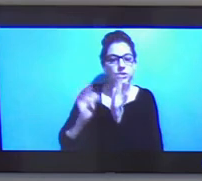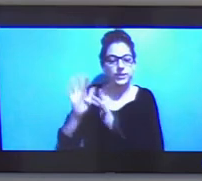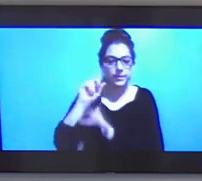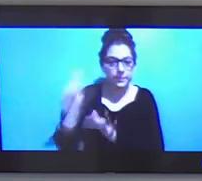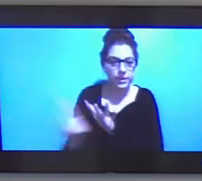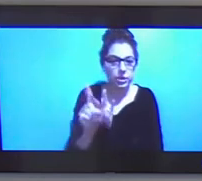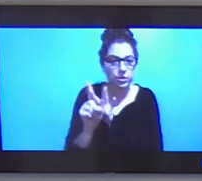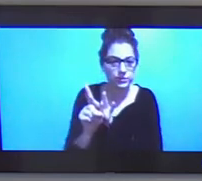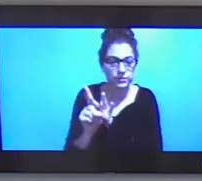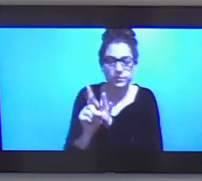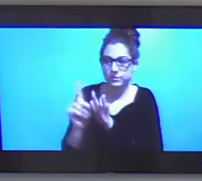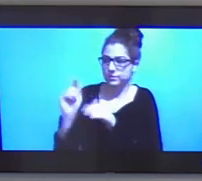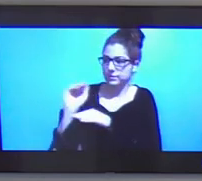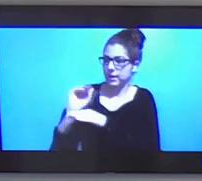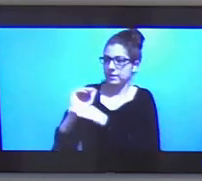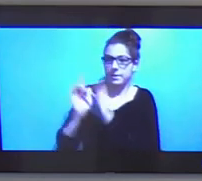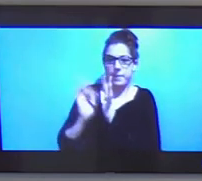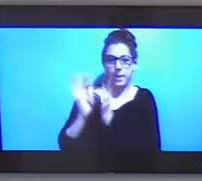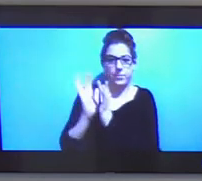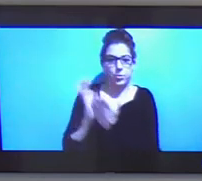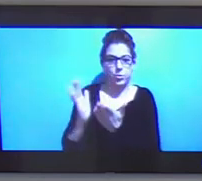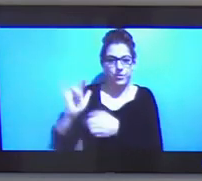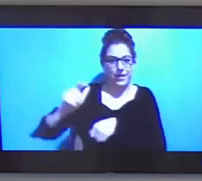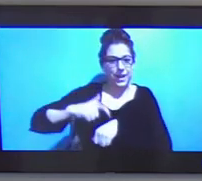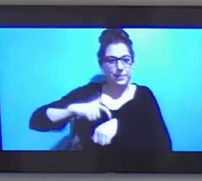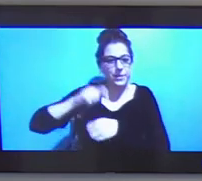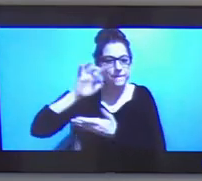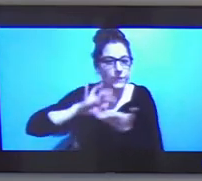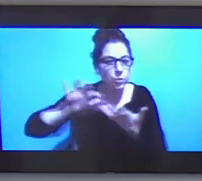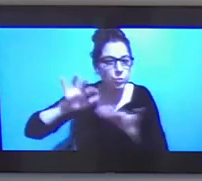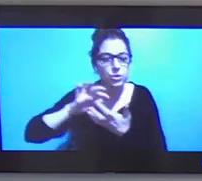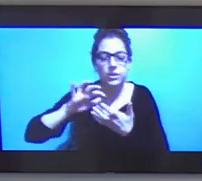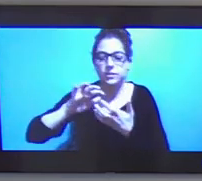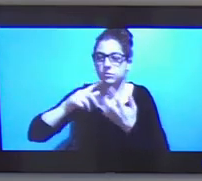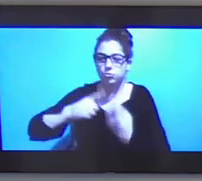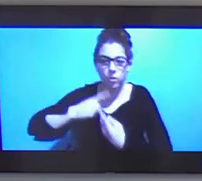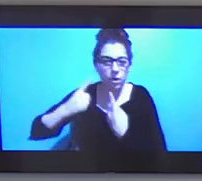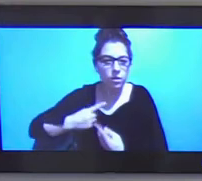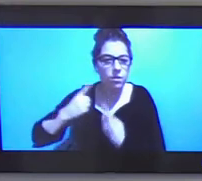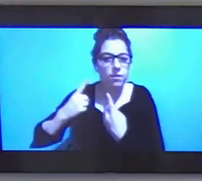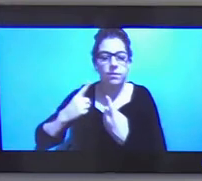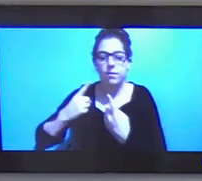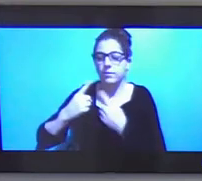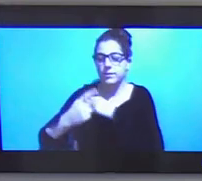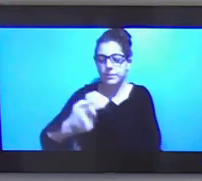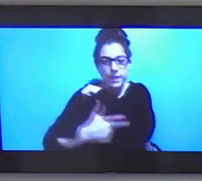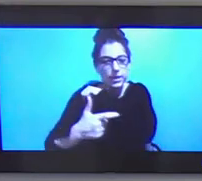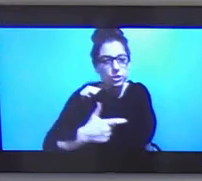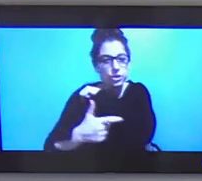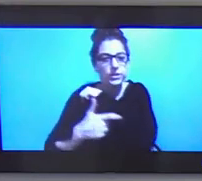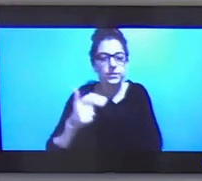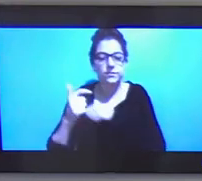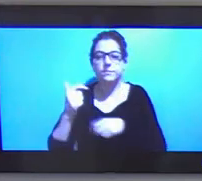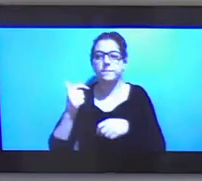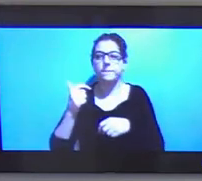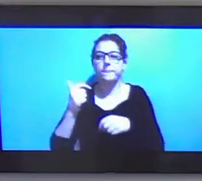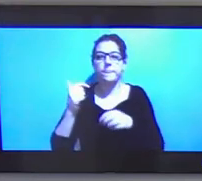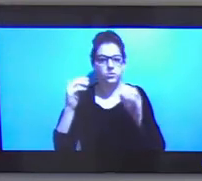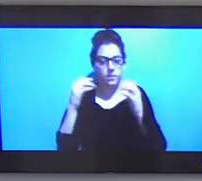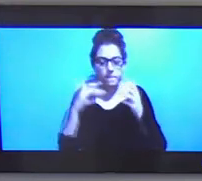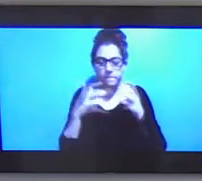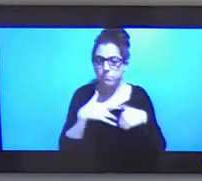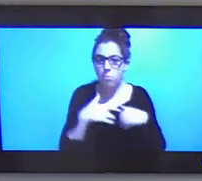And night in the Bible, right, is a time of confusion and struggle and temptation. There's mourning at